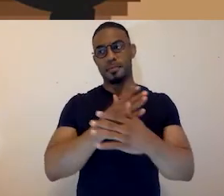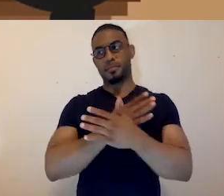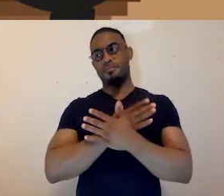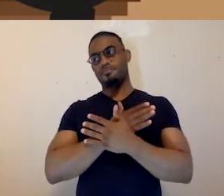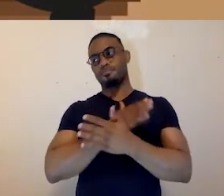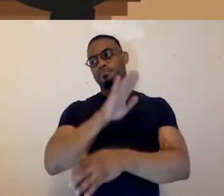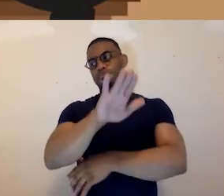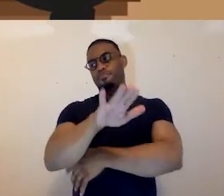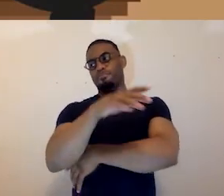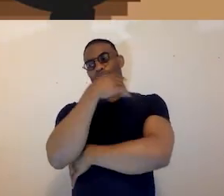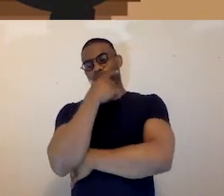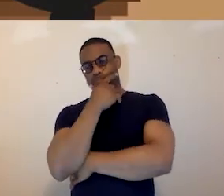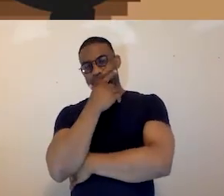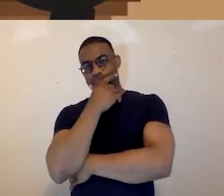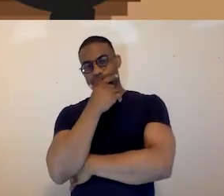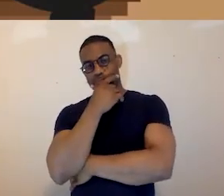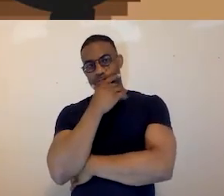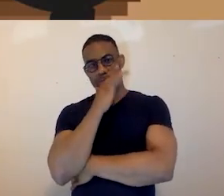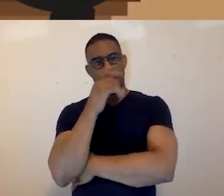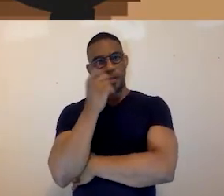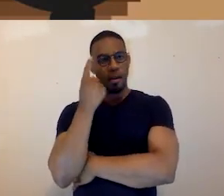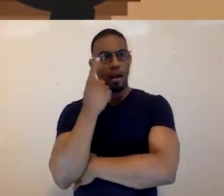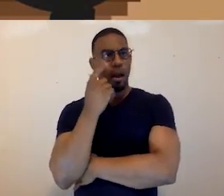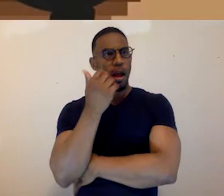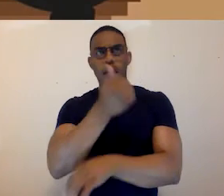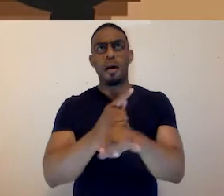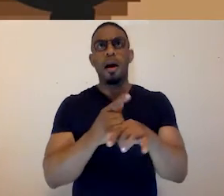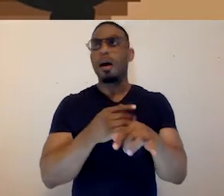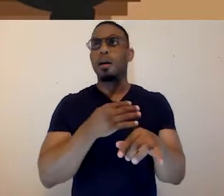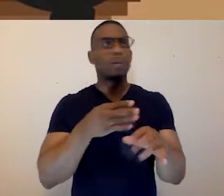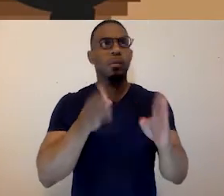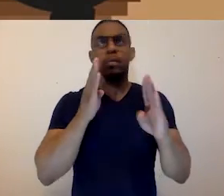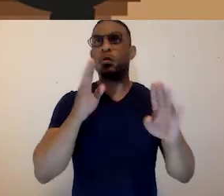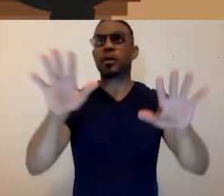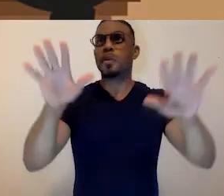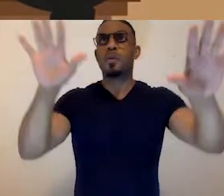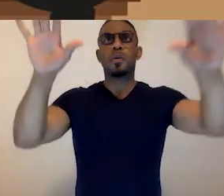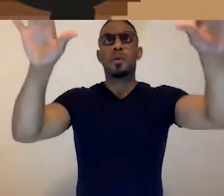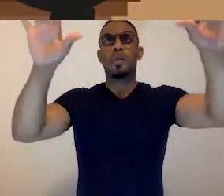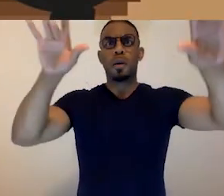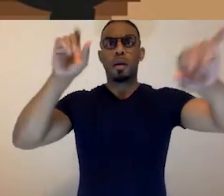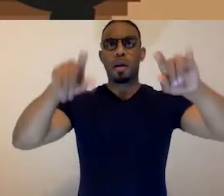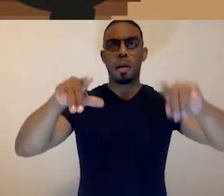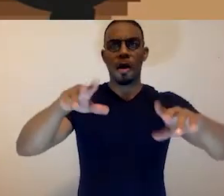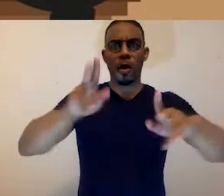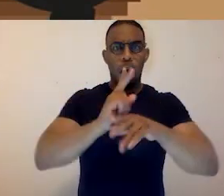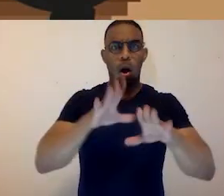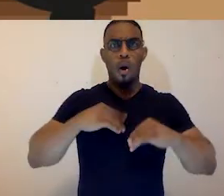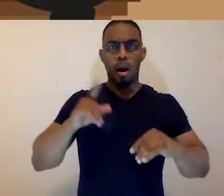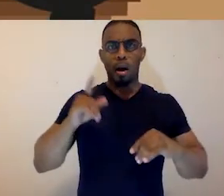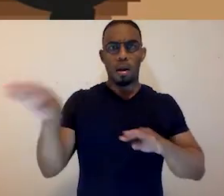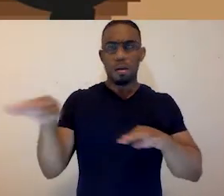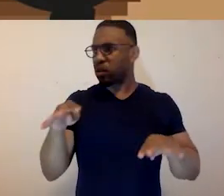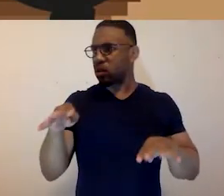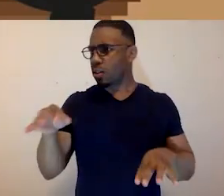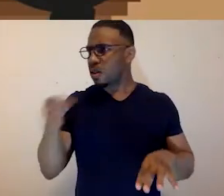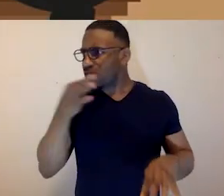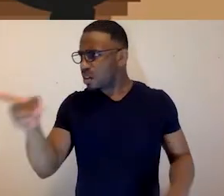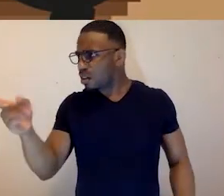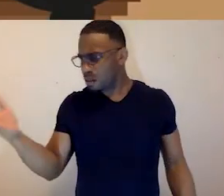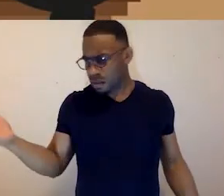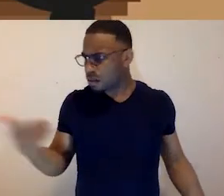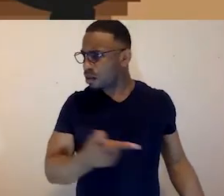case. All of a sudden, I had everyone's attention. Product owner immediately turns to resident experts